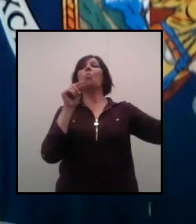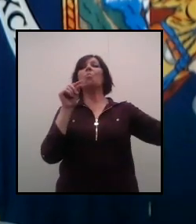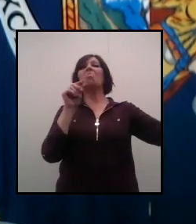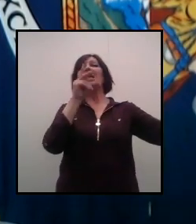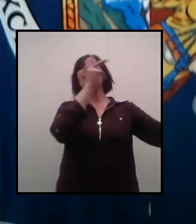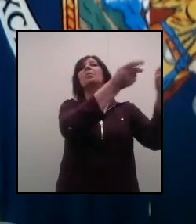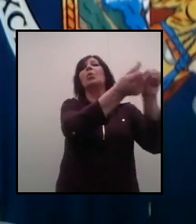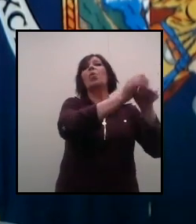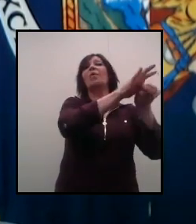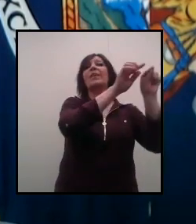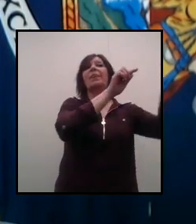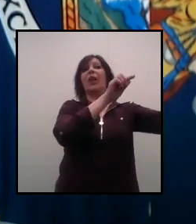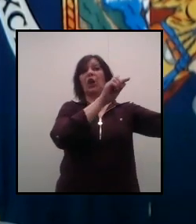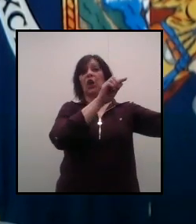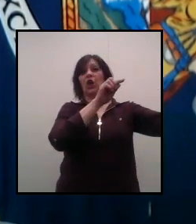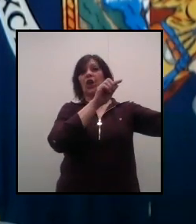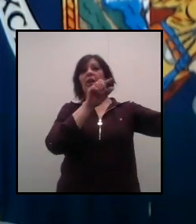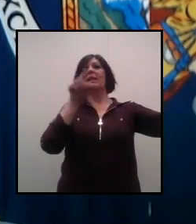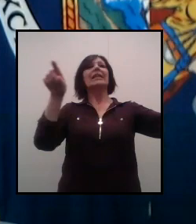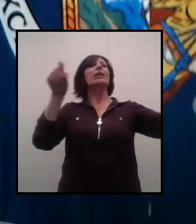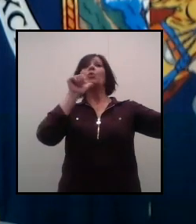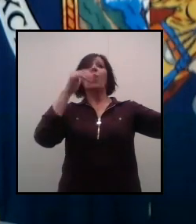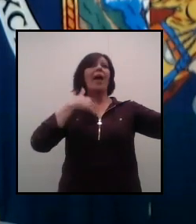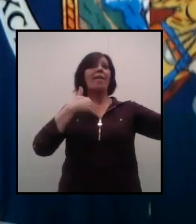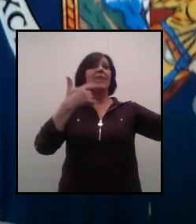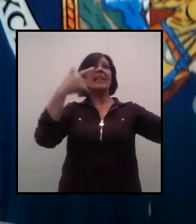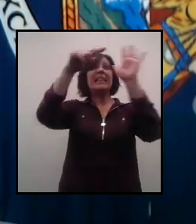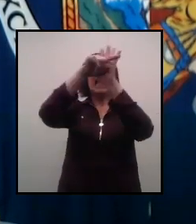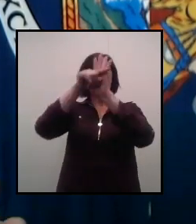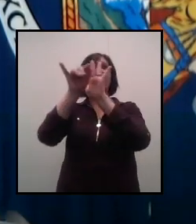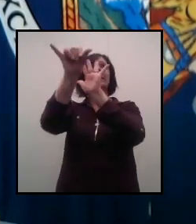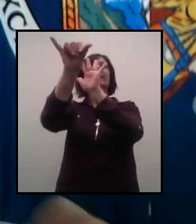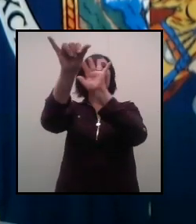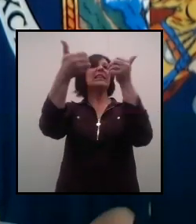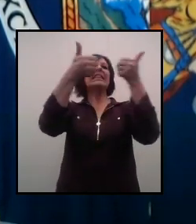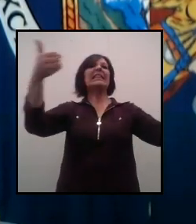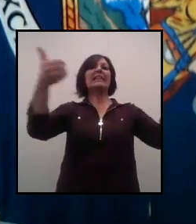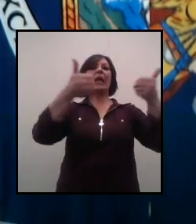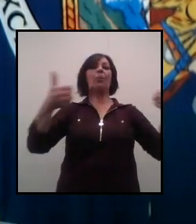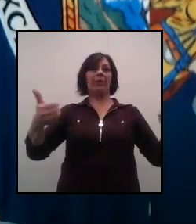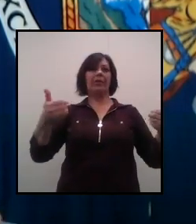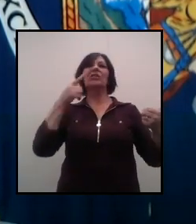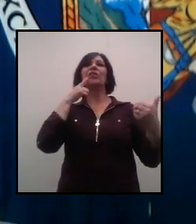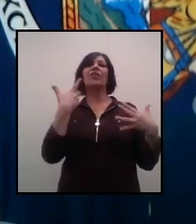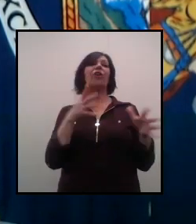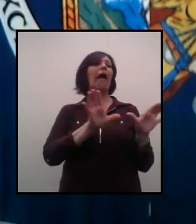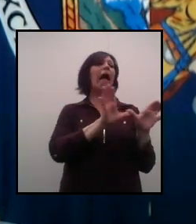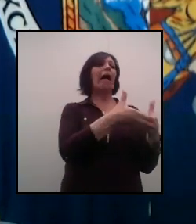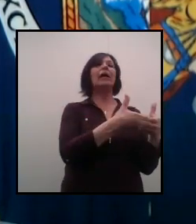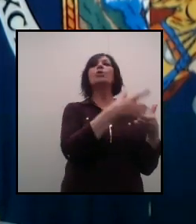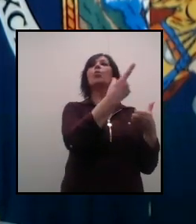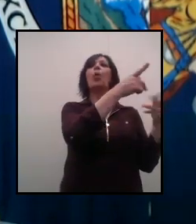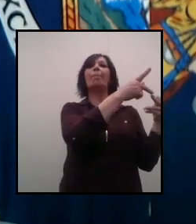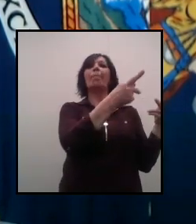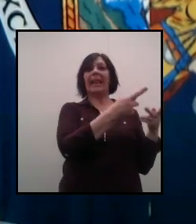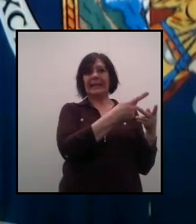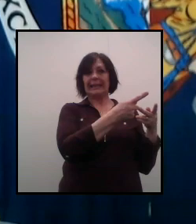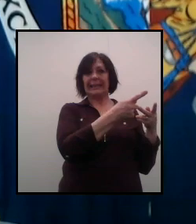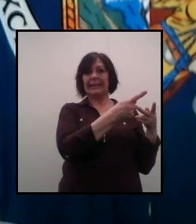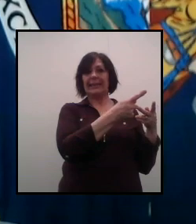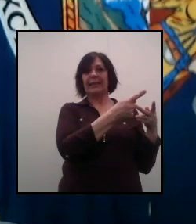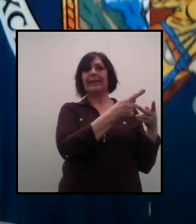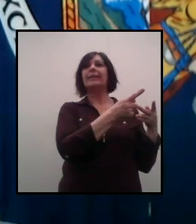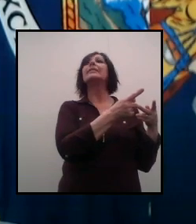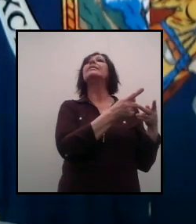care facilities for COVID positive patients, and so they would really be isolated into one facility,